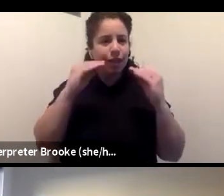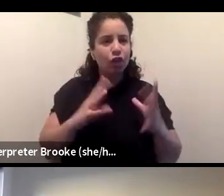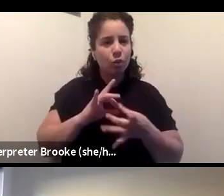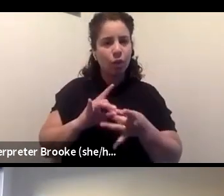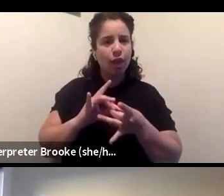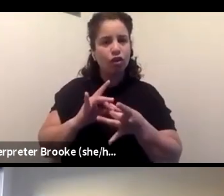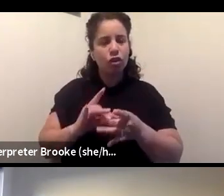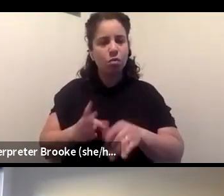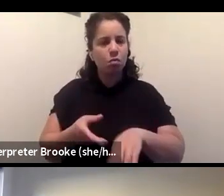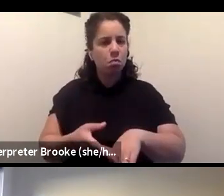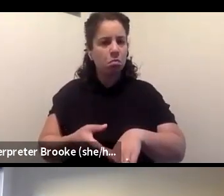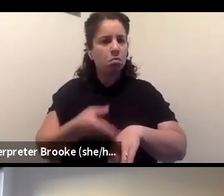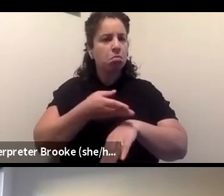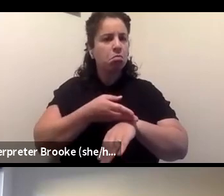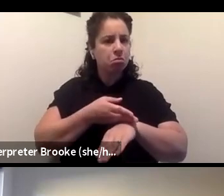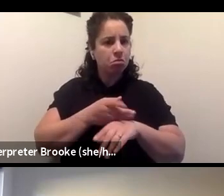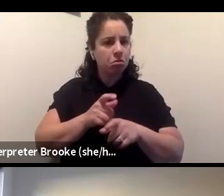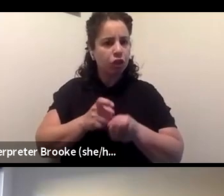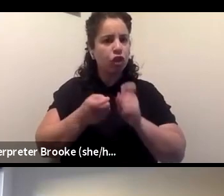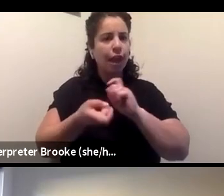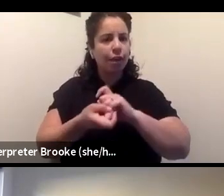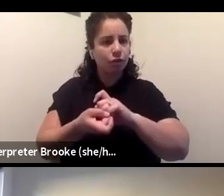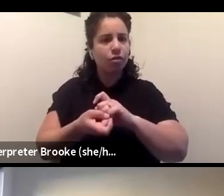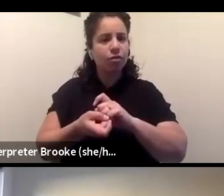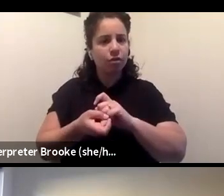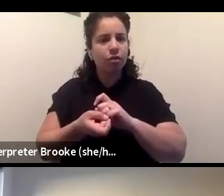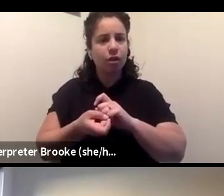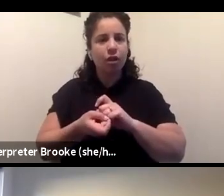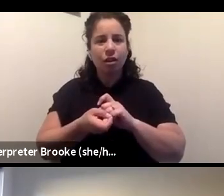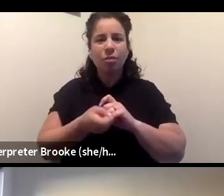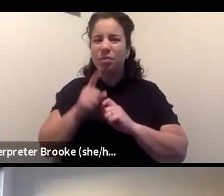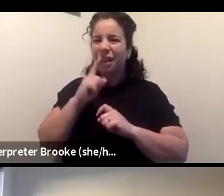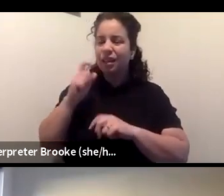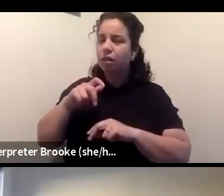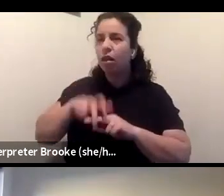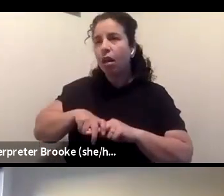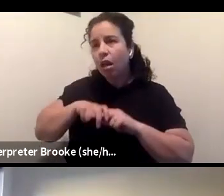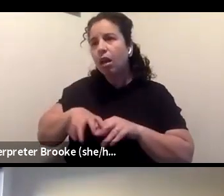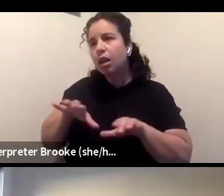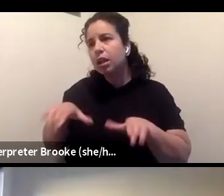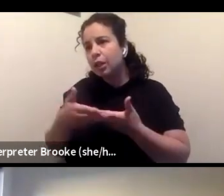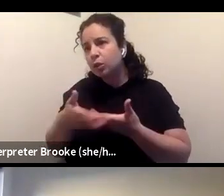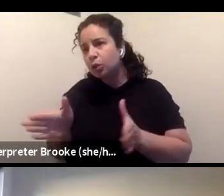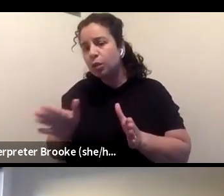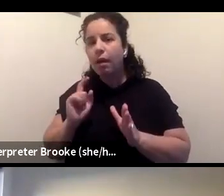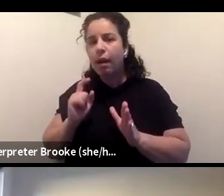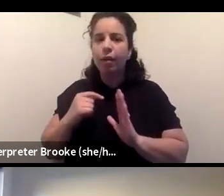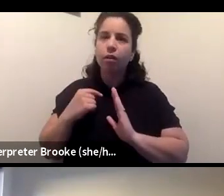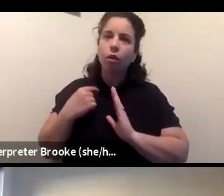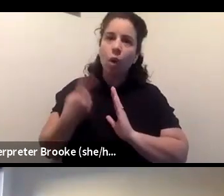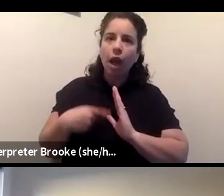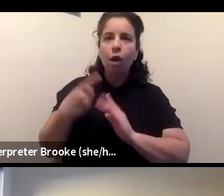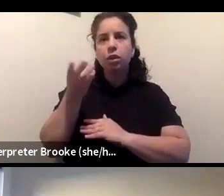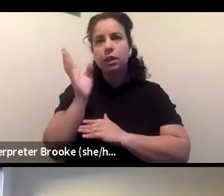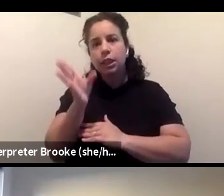that kind of relate to some of the issues with sitting in a classroom in a fixed sort of